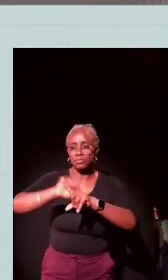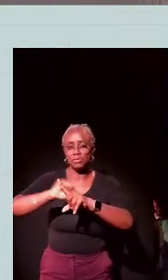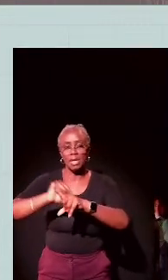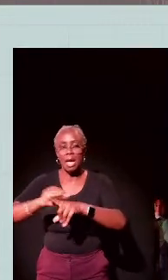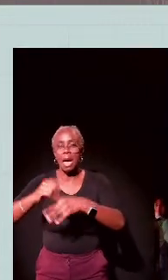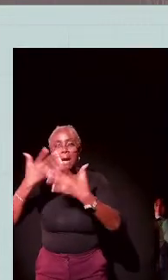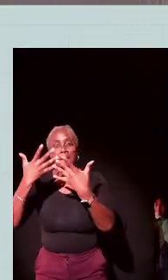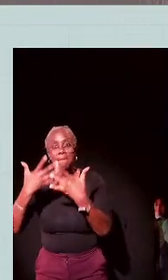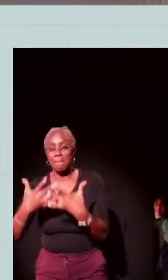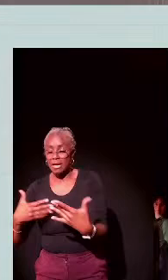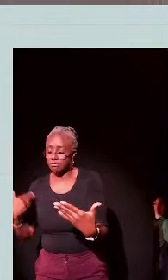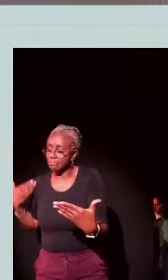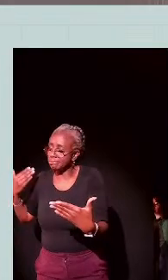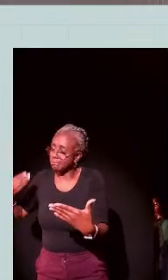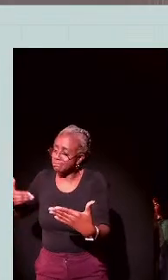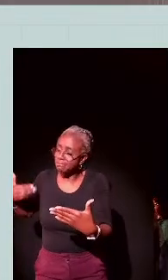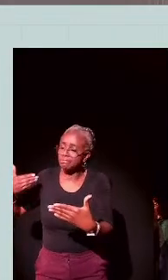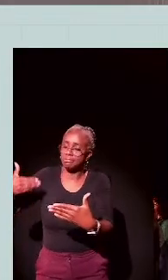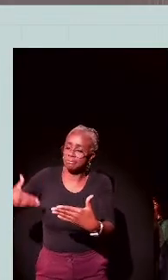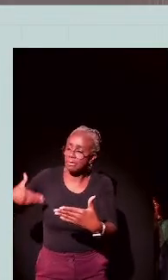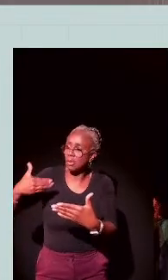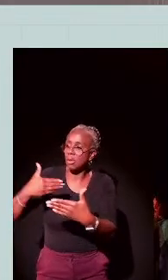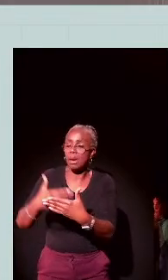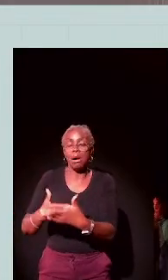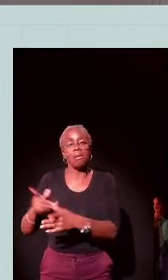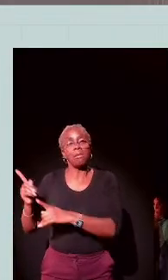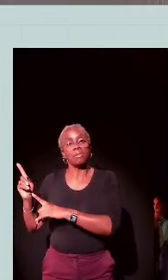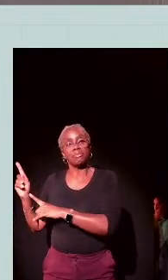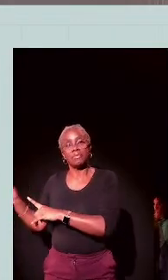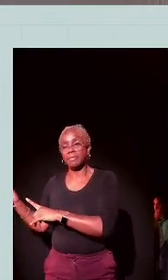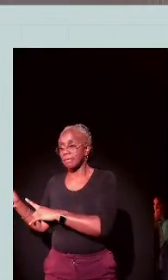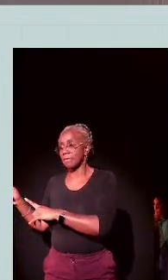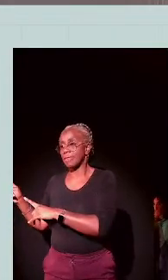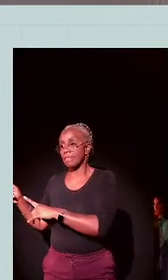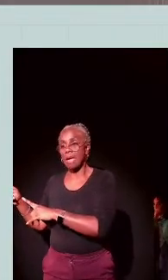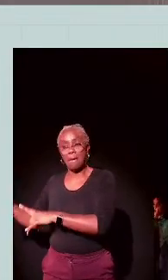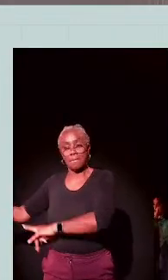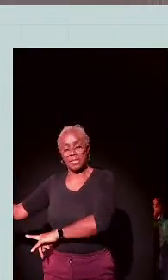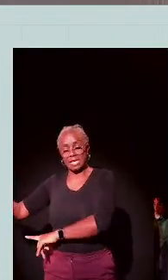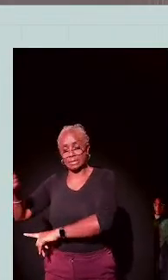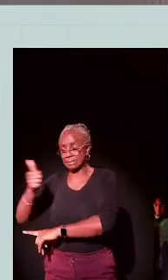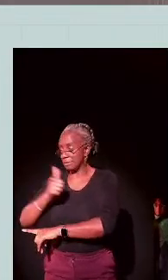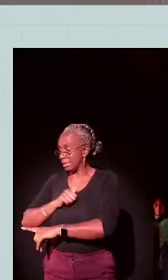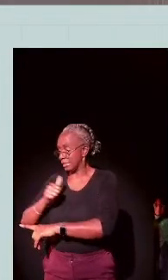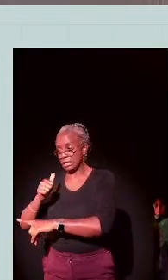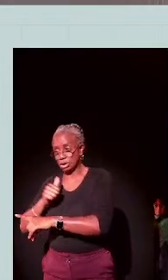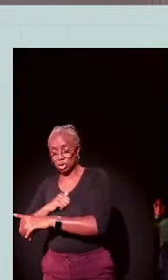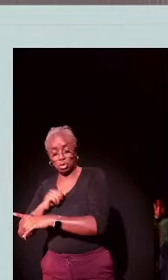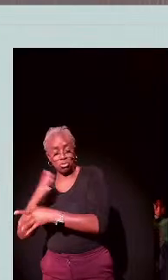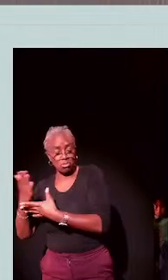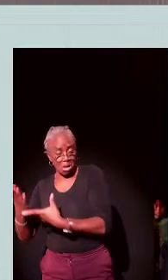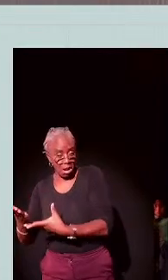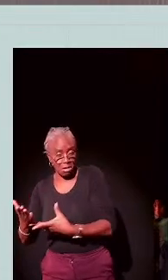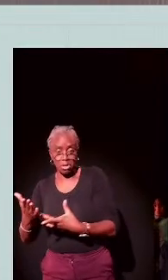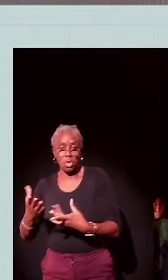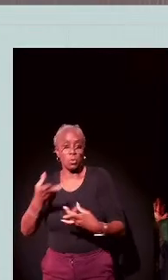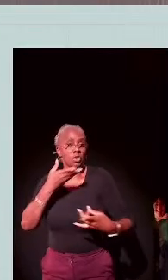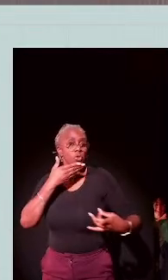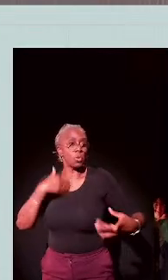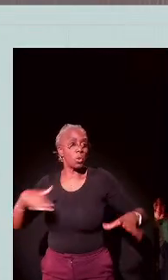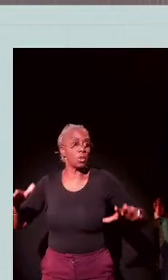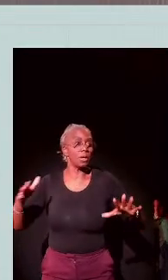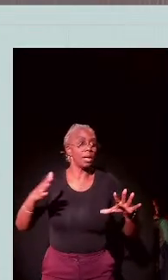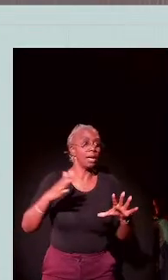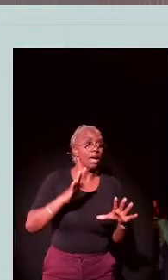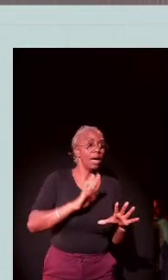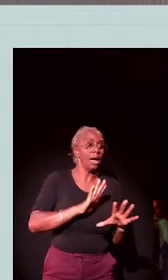doing, and also in response to cultural expectations of how certain things are supposed to look. So